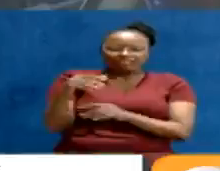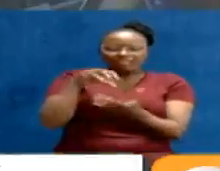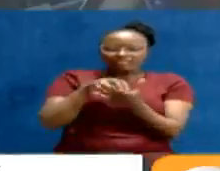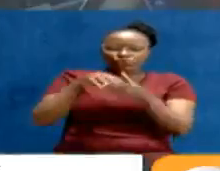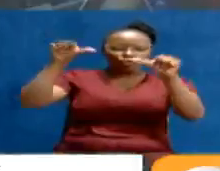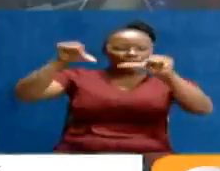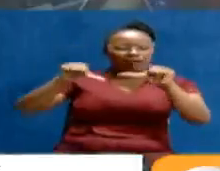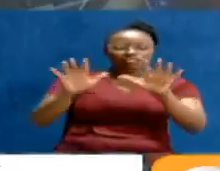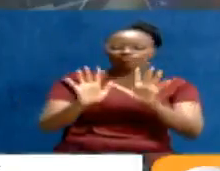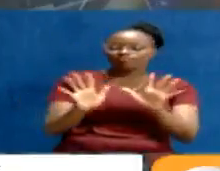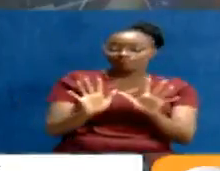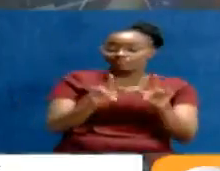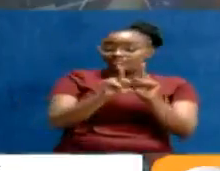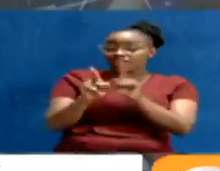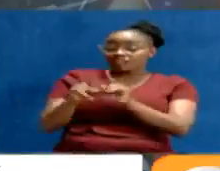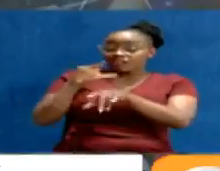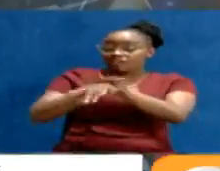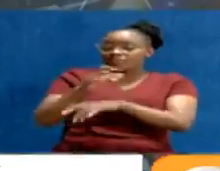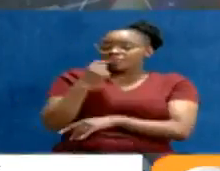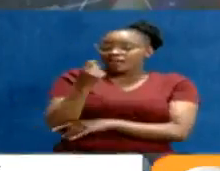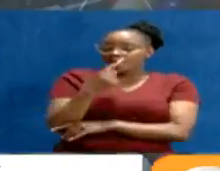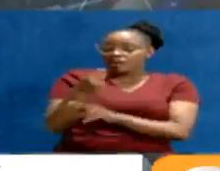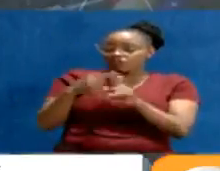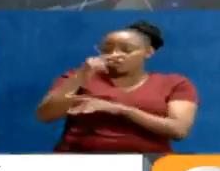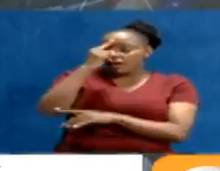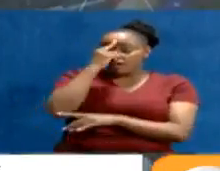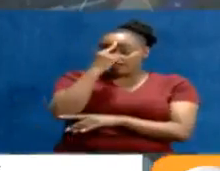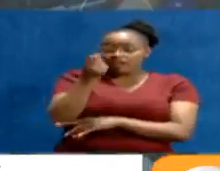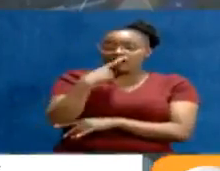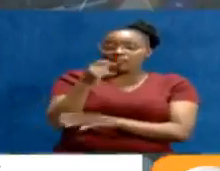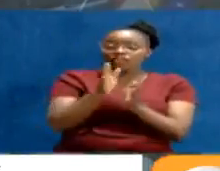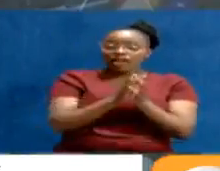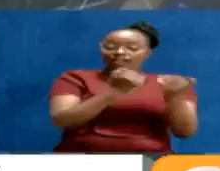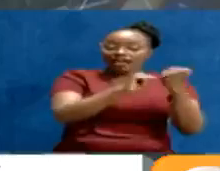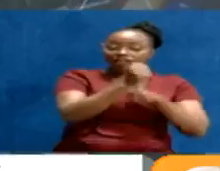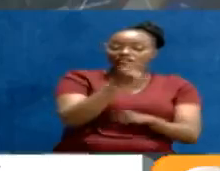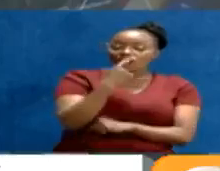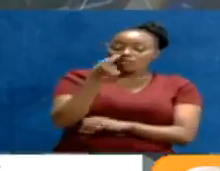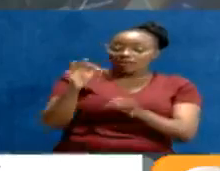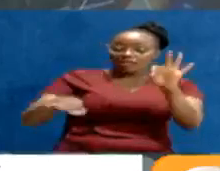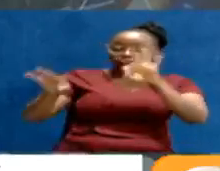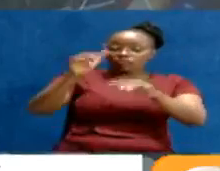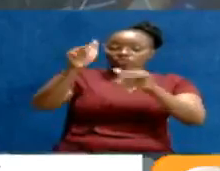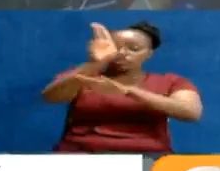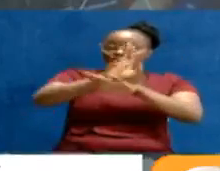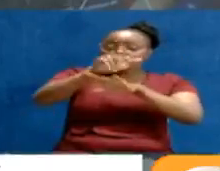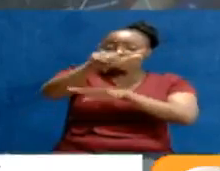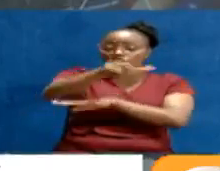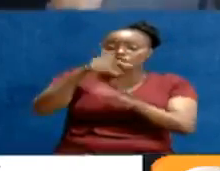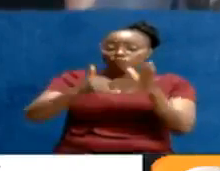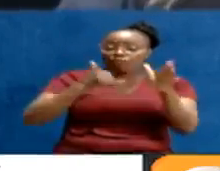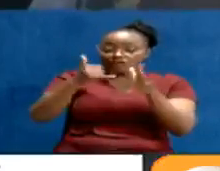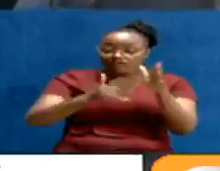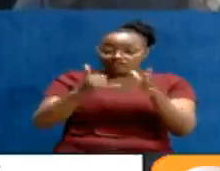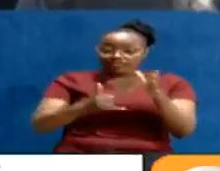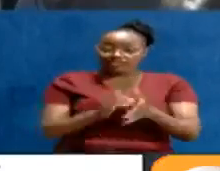Kenya receives 80% of pharmaceutical products from India, which include medication and active pharmaceutical ingredients, which are used for local